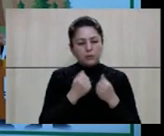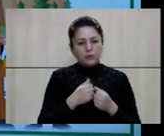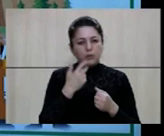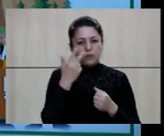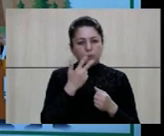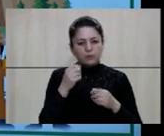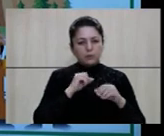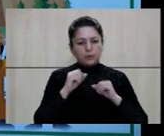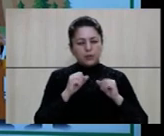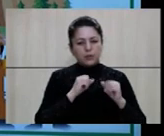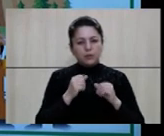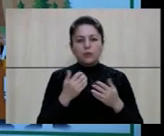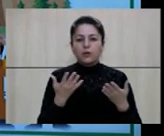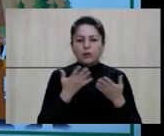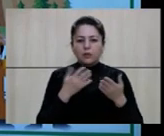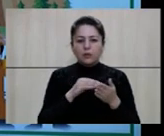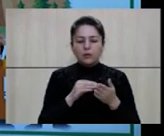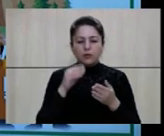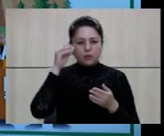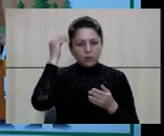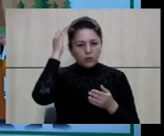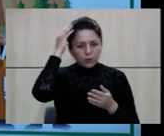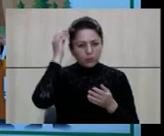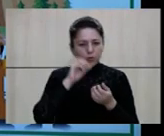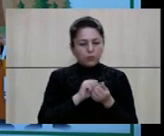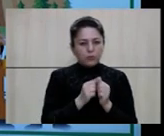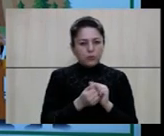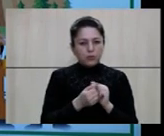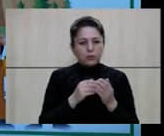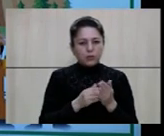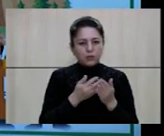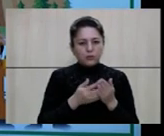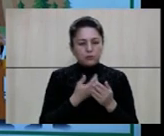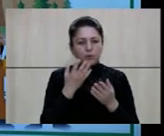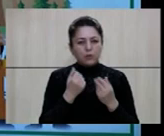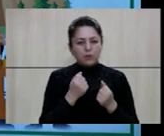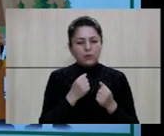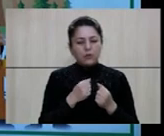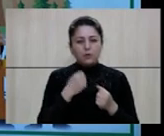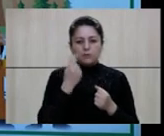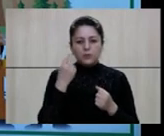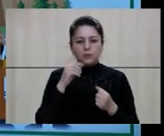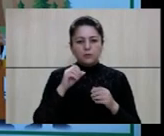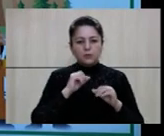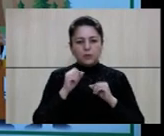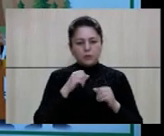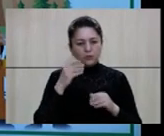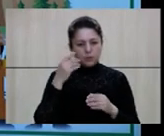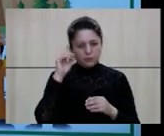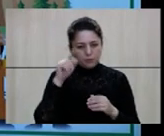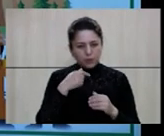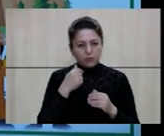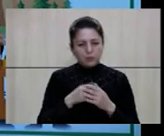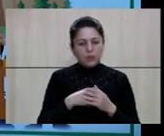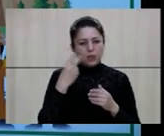qancha ko'mir qazib olgan? Xo'sh, bu masalani qanday ishlaymiz? Demak, 1-brigadaniki ma'lum,